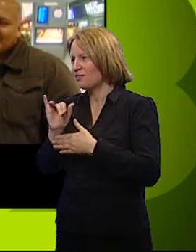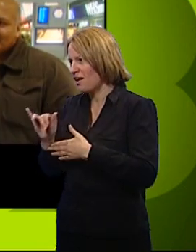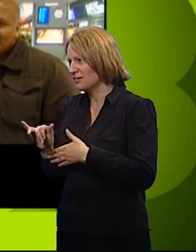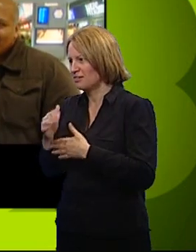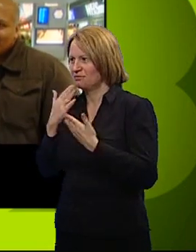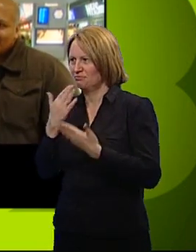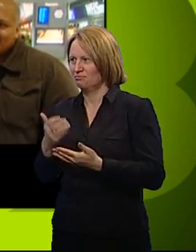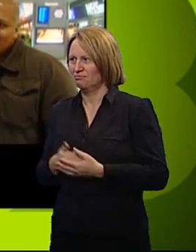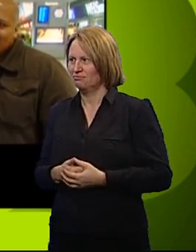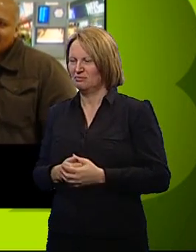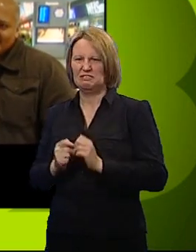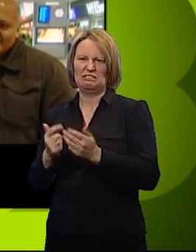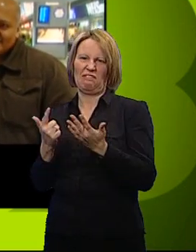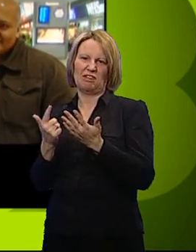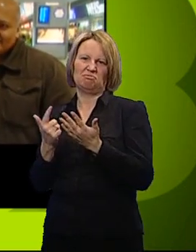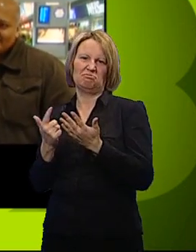flight. I'll give them a